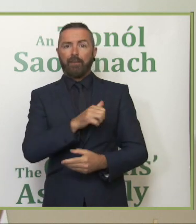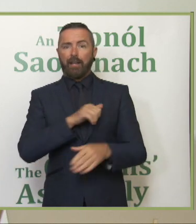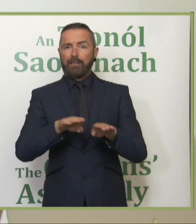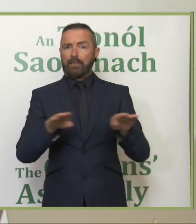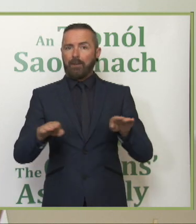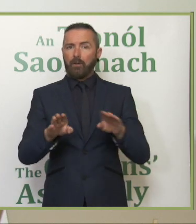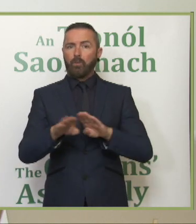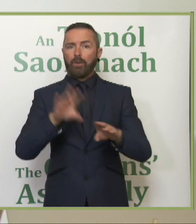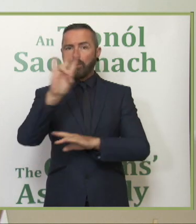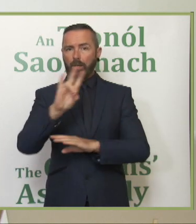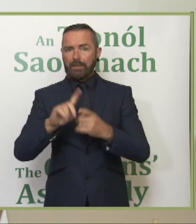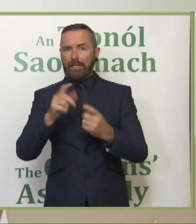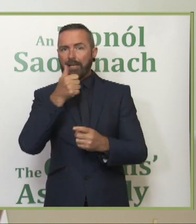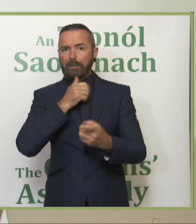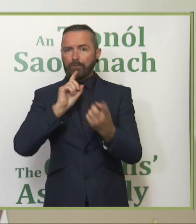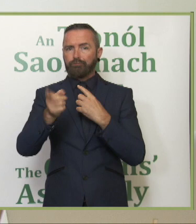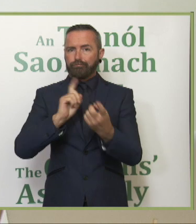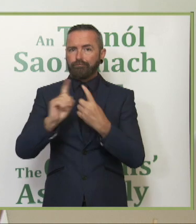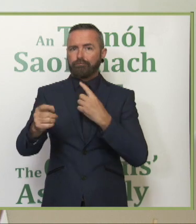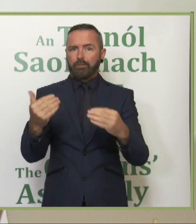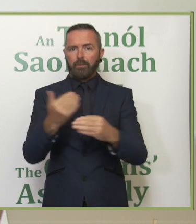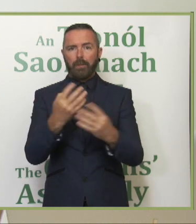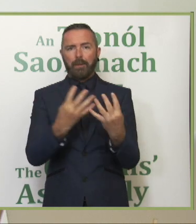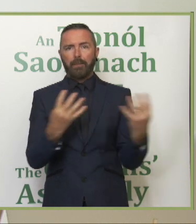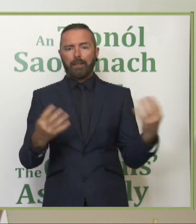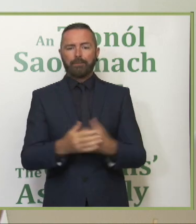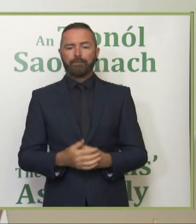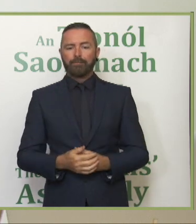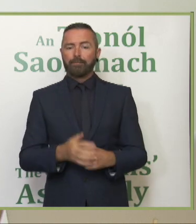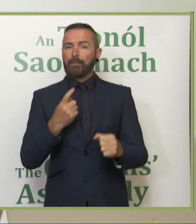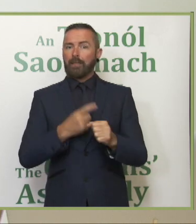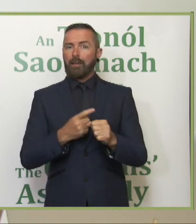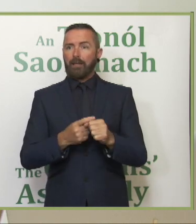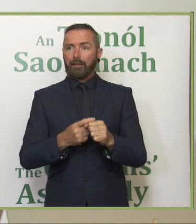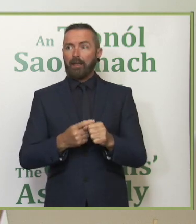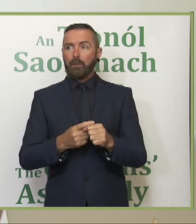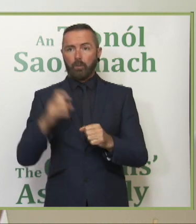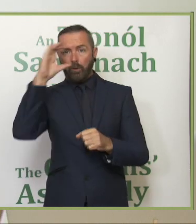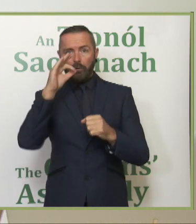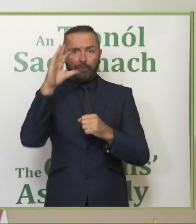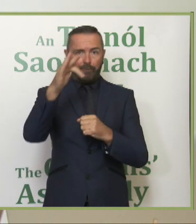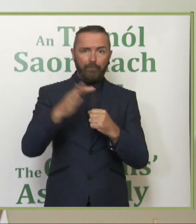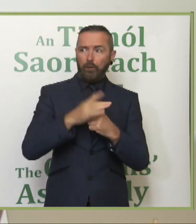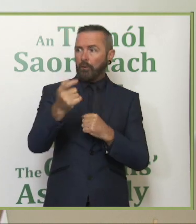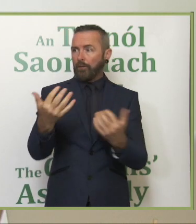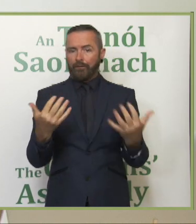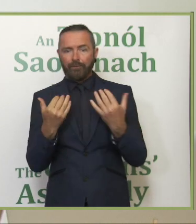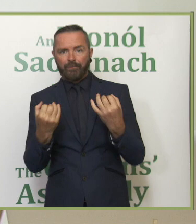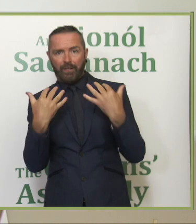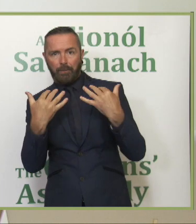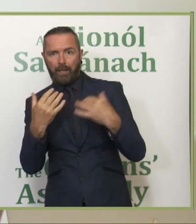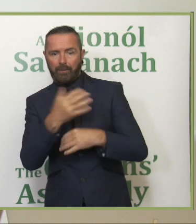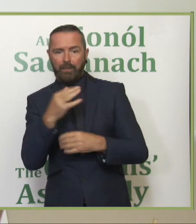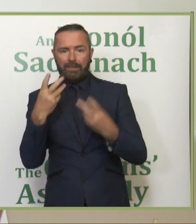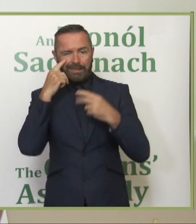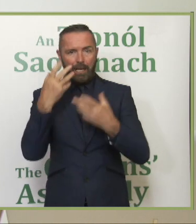by questions and answers for panelists. So again, we are always open to feedback as we move through this process, how we can tweak and change